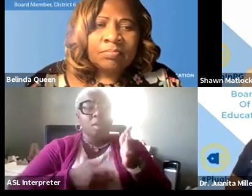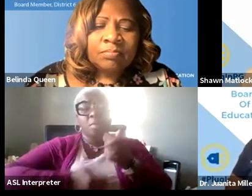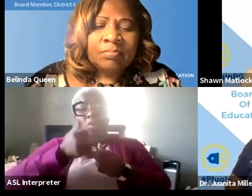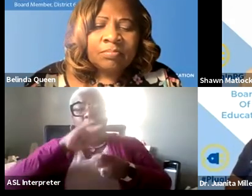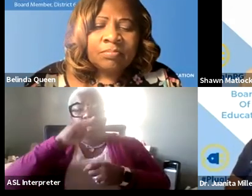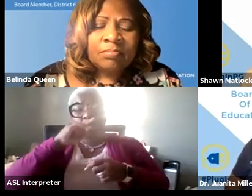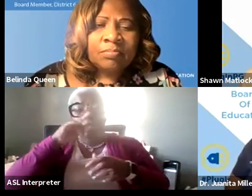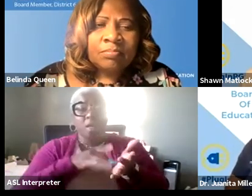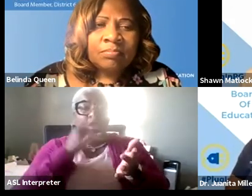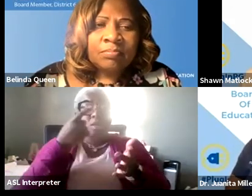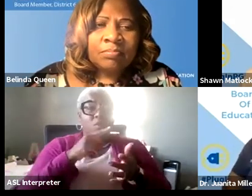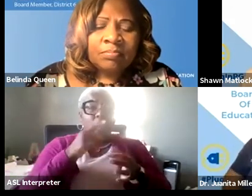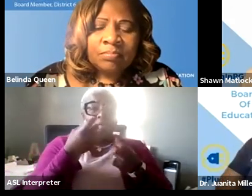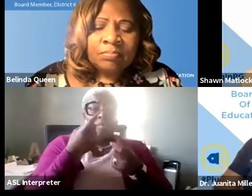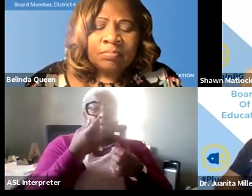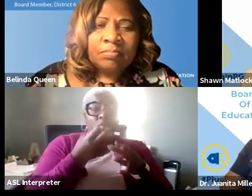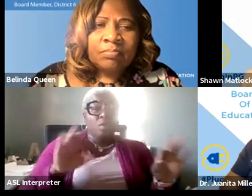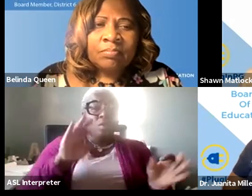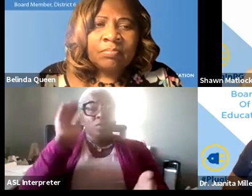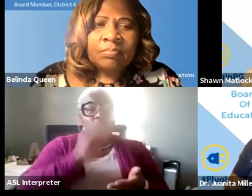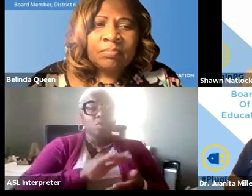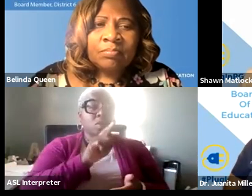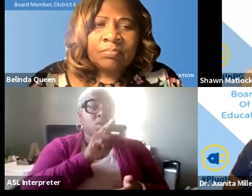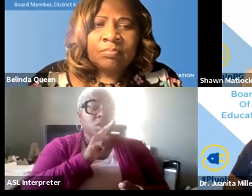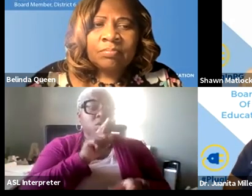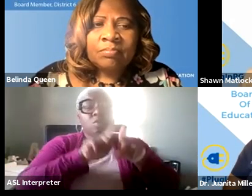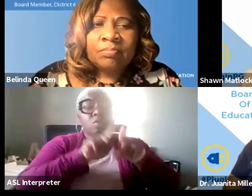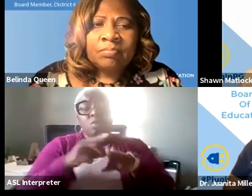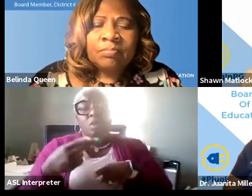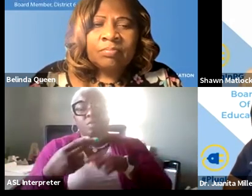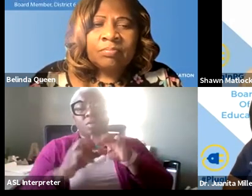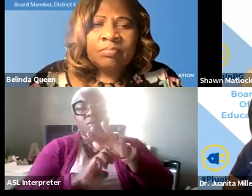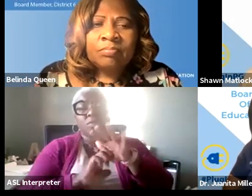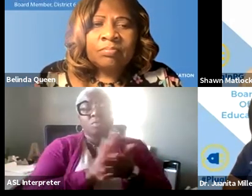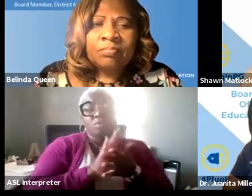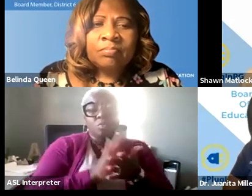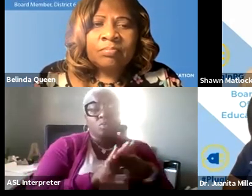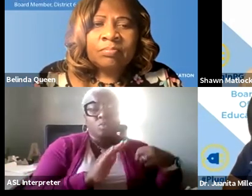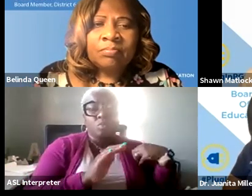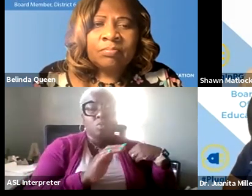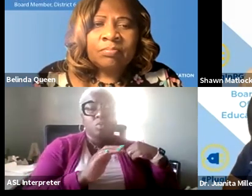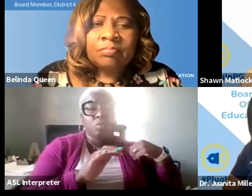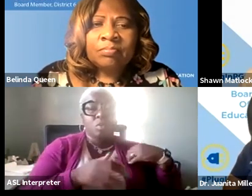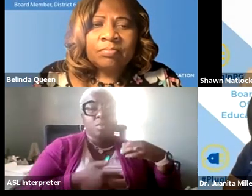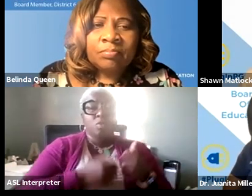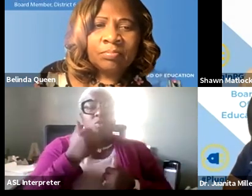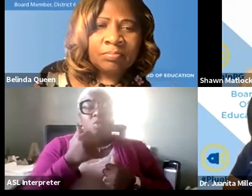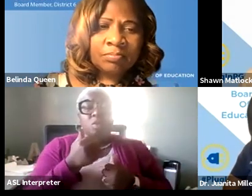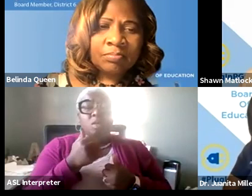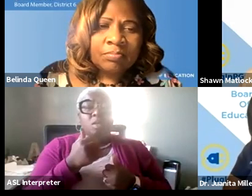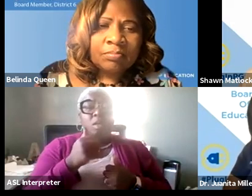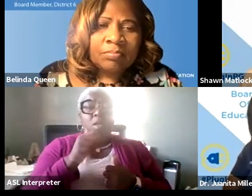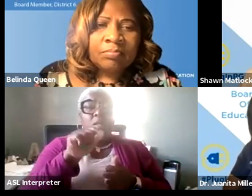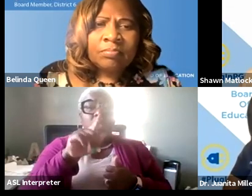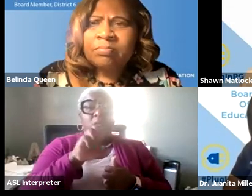are eligible for free or reduced lunch. As well, Hyattsville Elementary School is home to a majority Latinx and